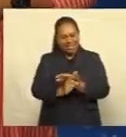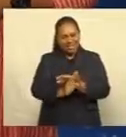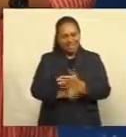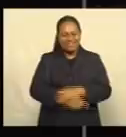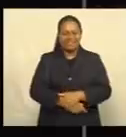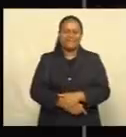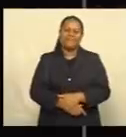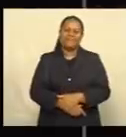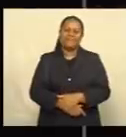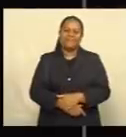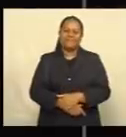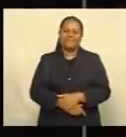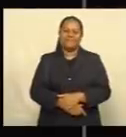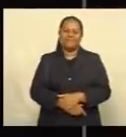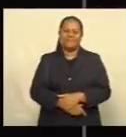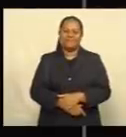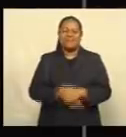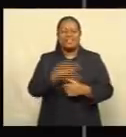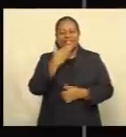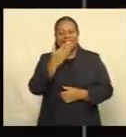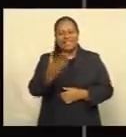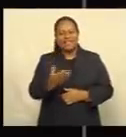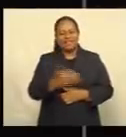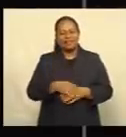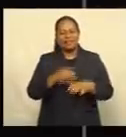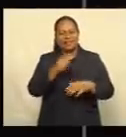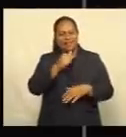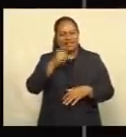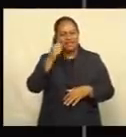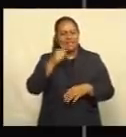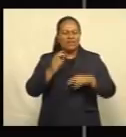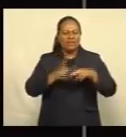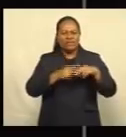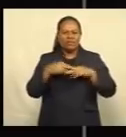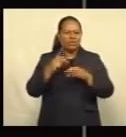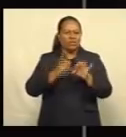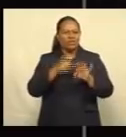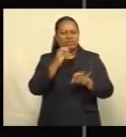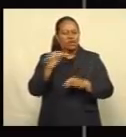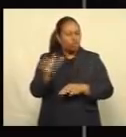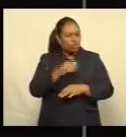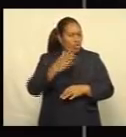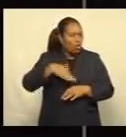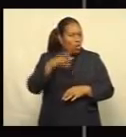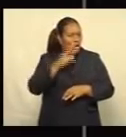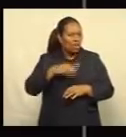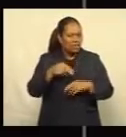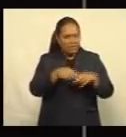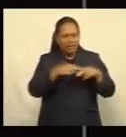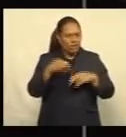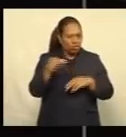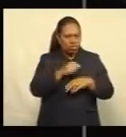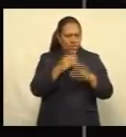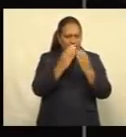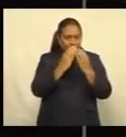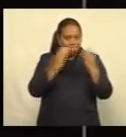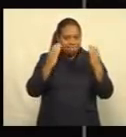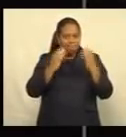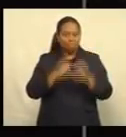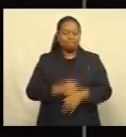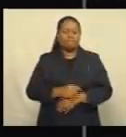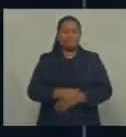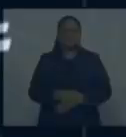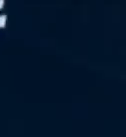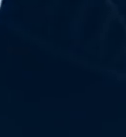Edwin. Thanks, Angie. In Fijian Pulse tonight, we ask, should all Fijians resort to wearing masks until further